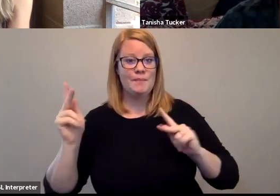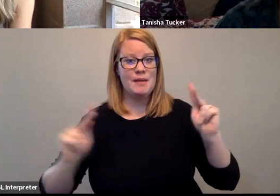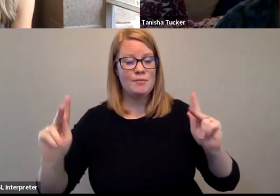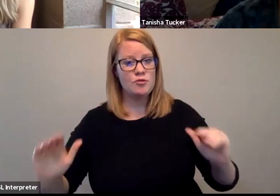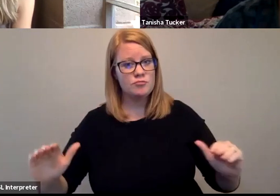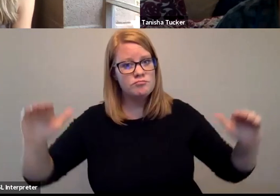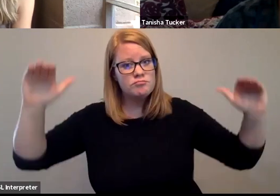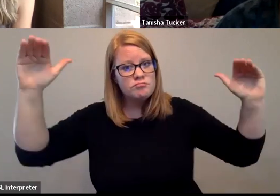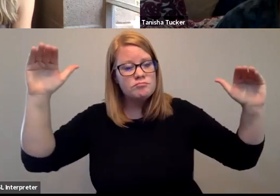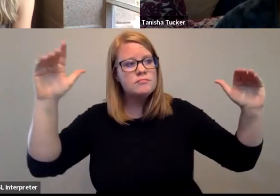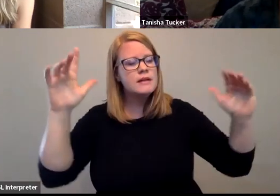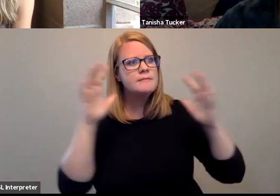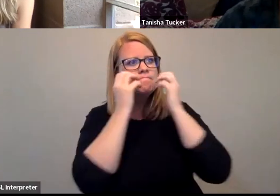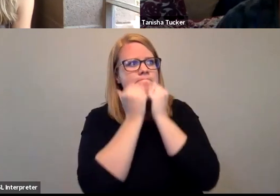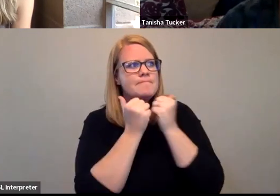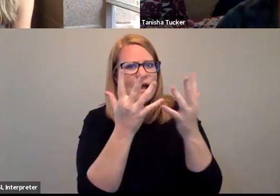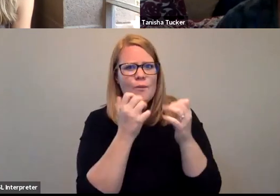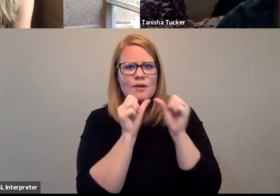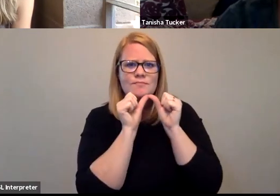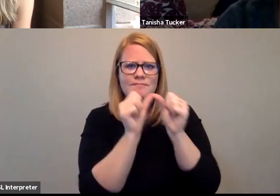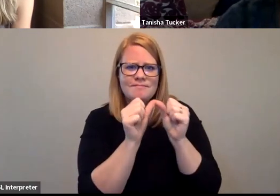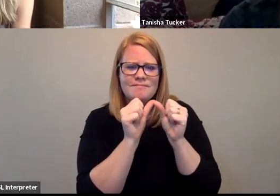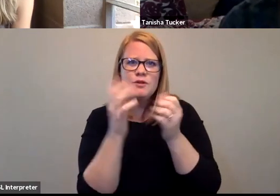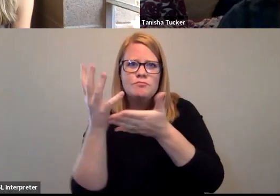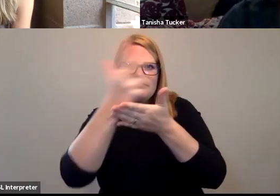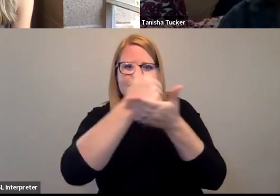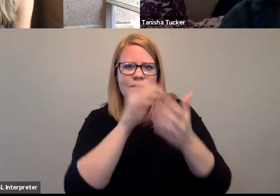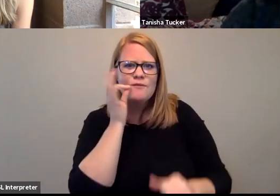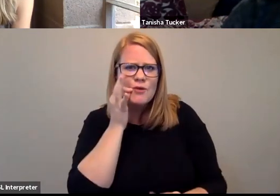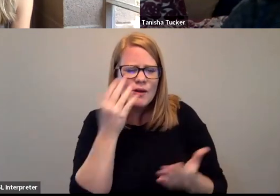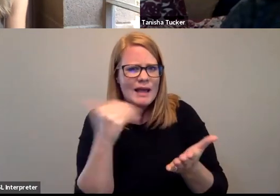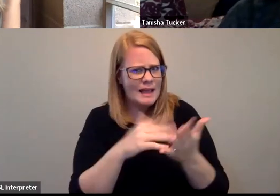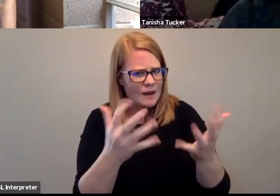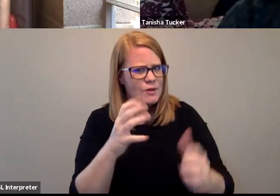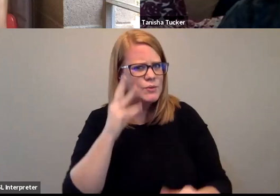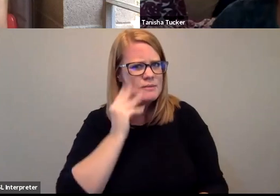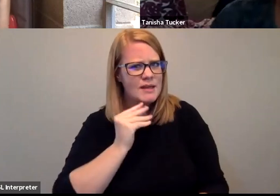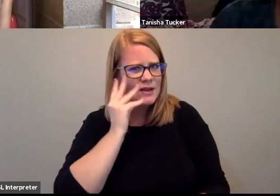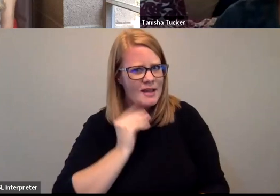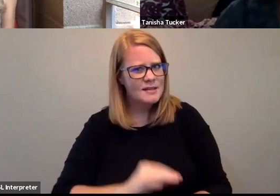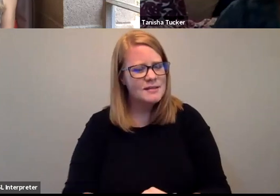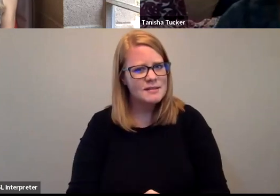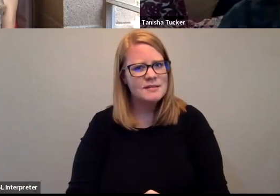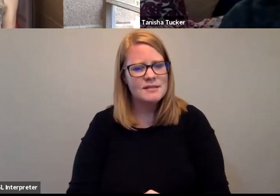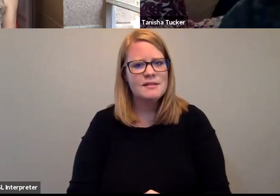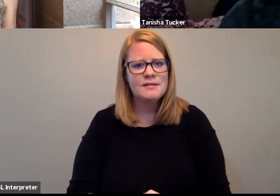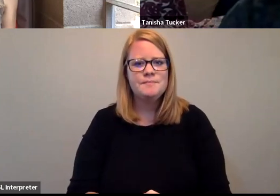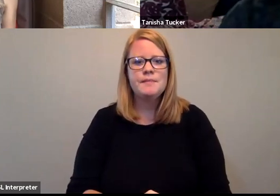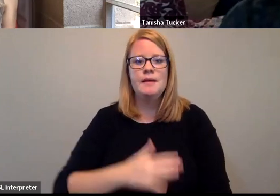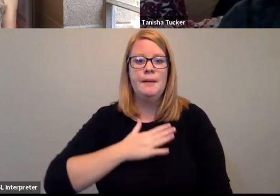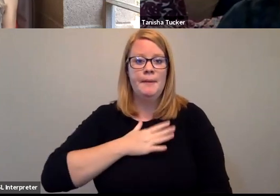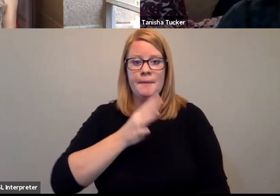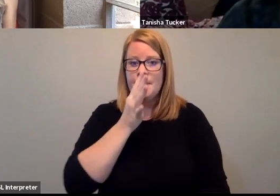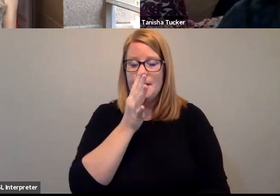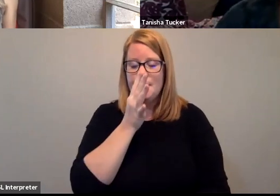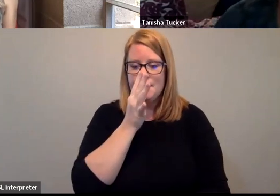pick again. So I think it was very good to see, even though, my mom did put, she publicized this a lot. She,